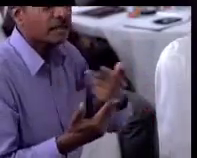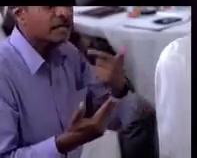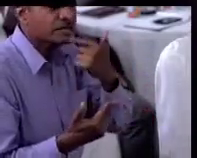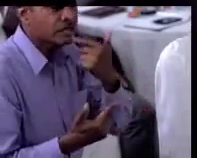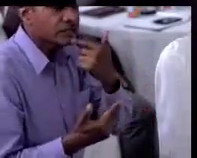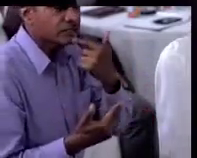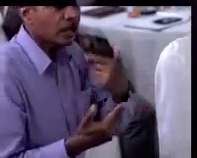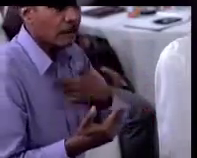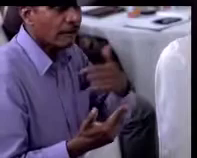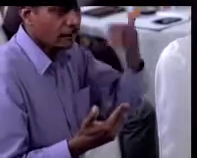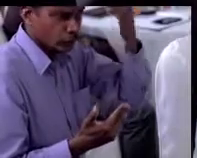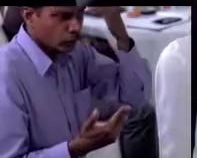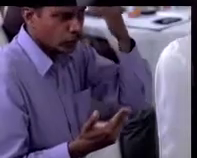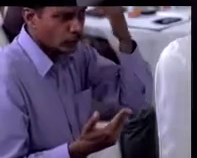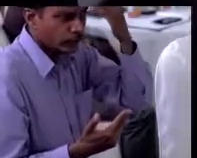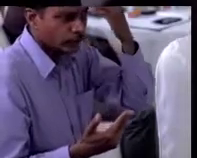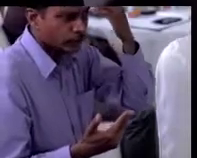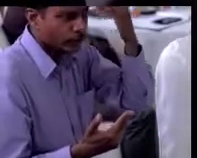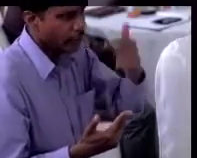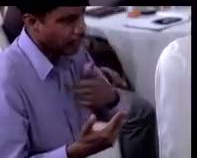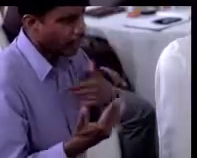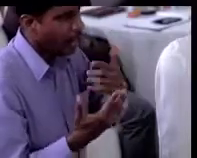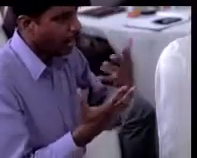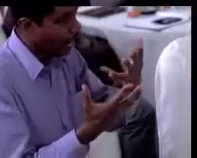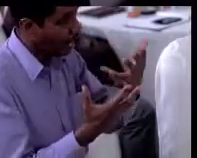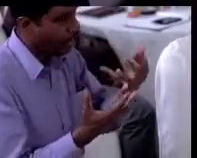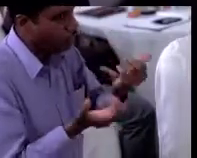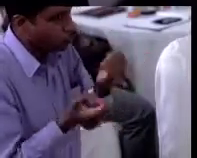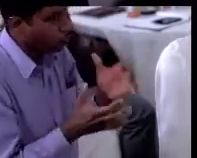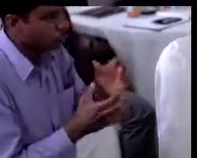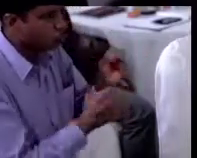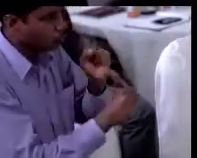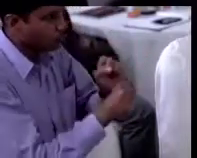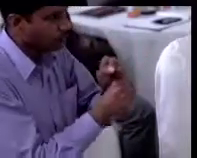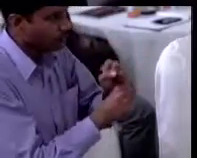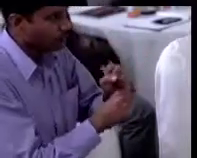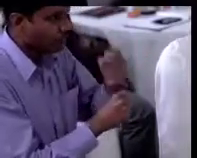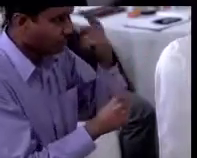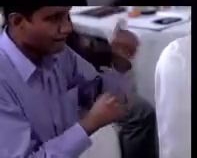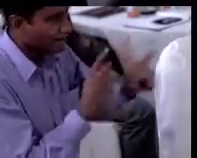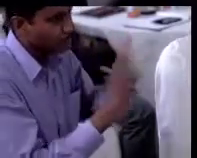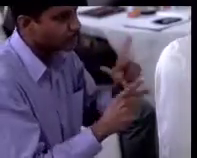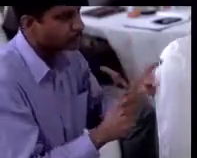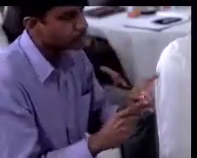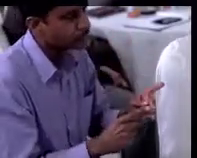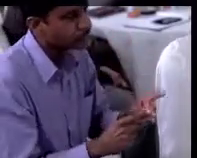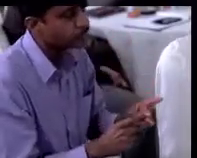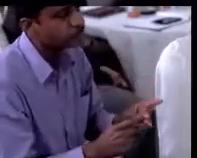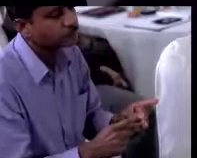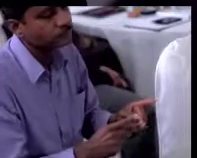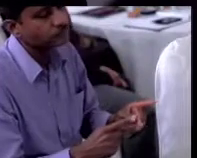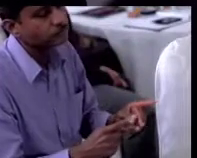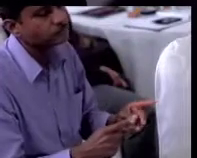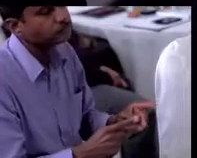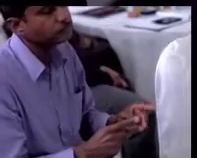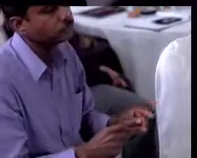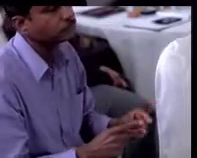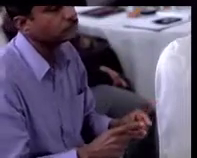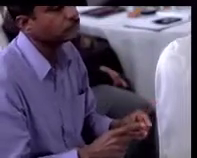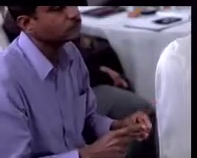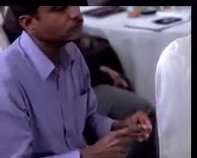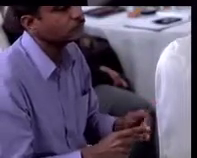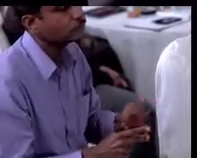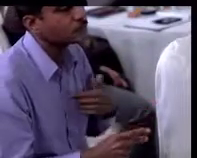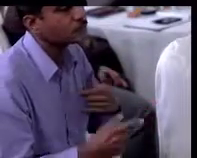drop-offs. But what I would say is I knew that I didn't want to work for anybody, and